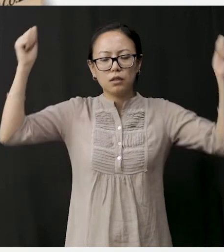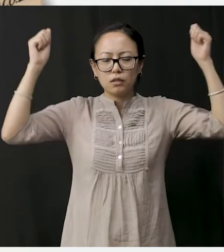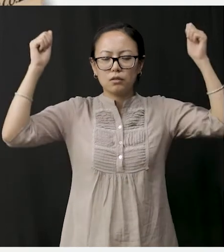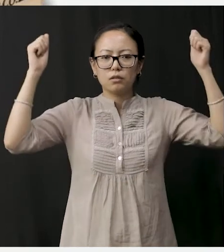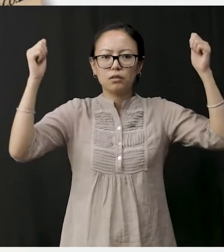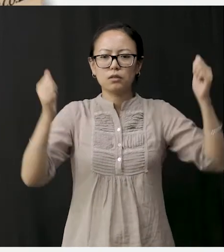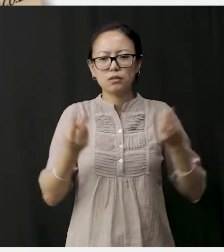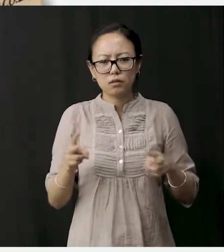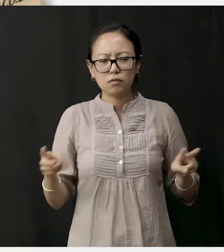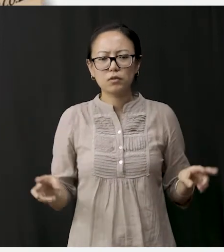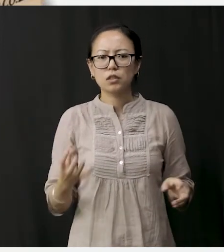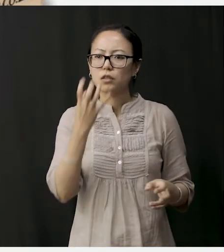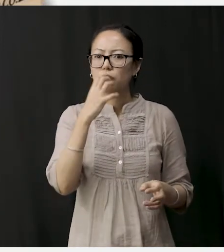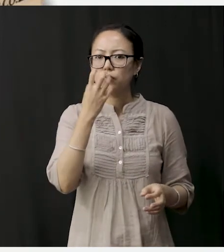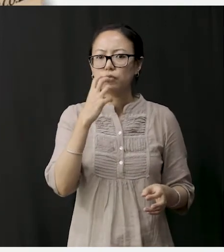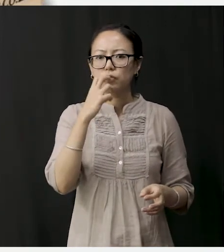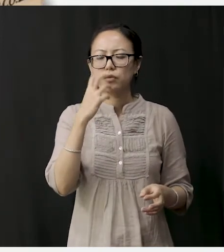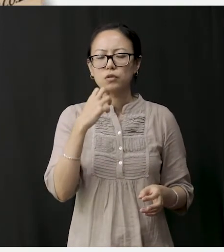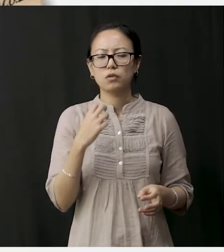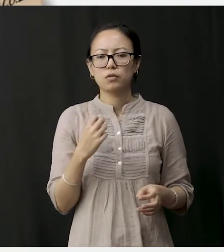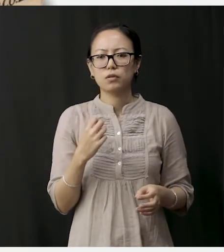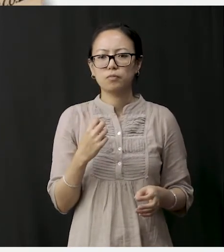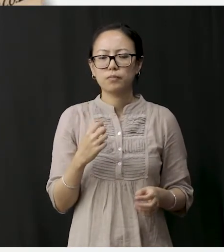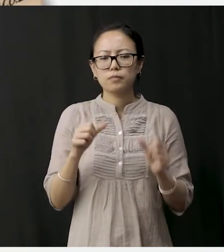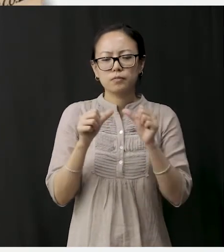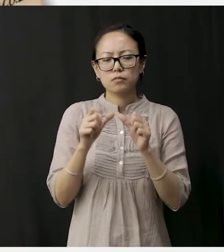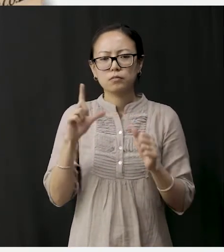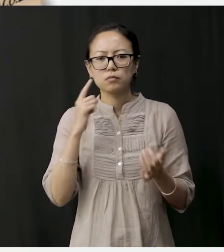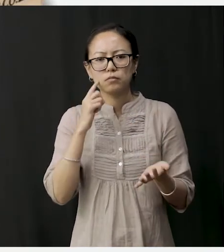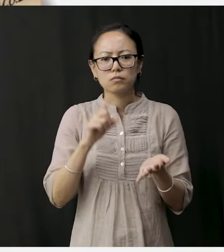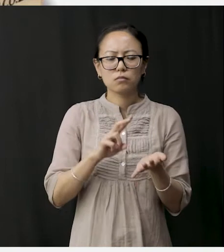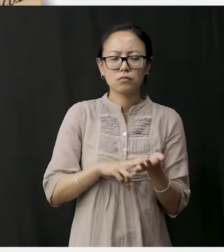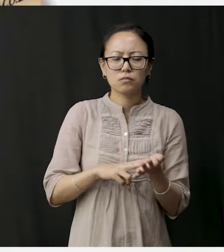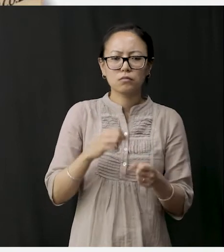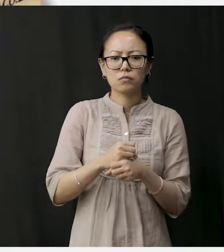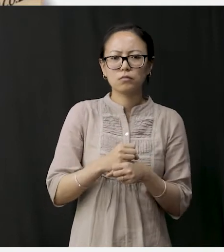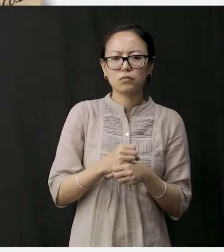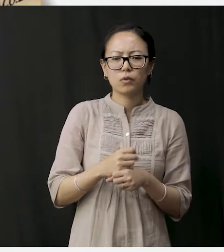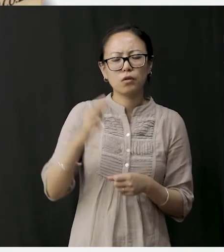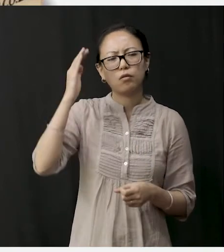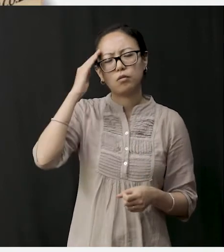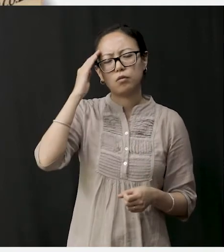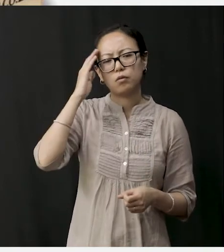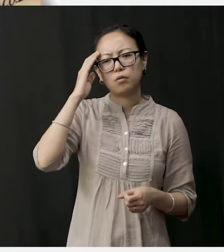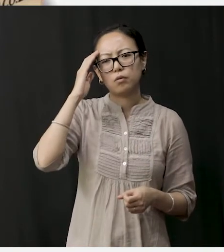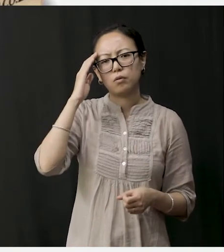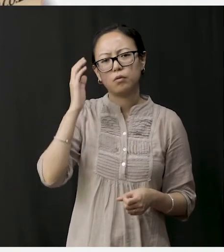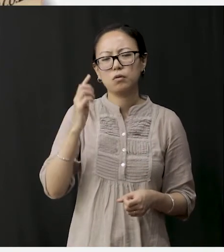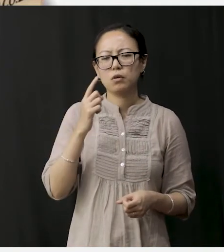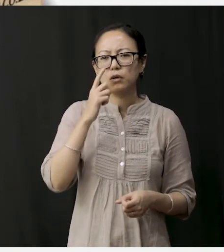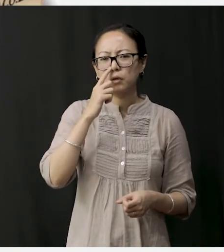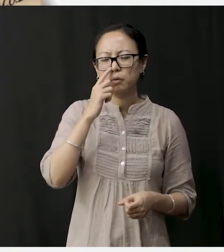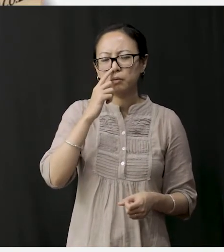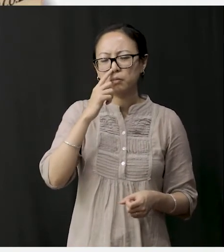man, he thought that the girls, okay, and the ladies, women cannot carry heavy